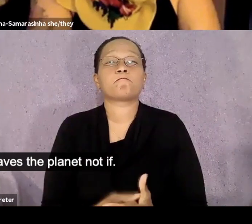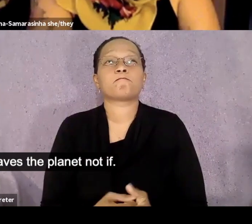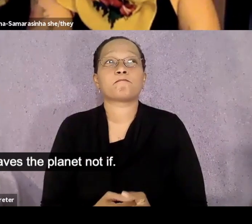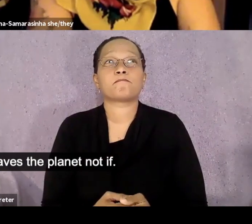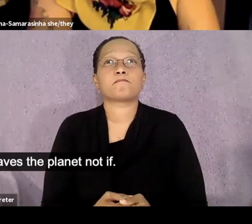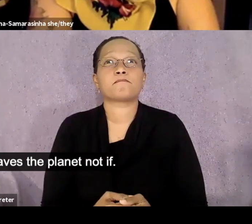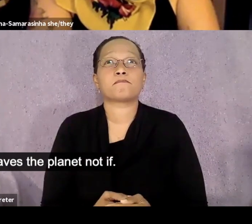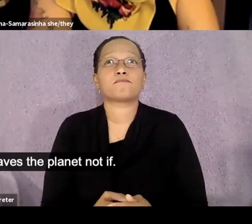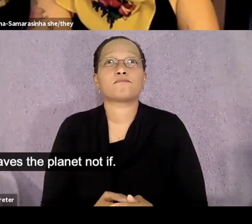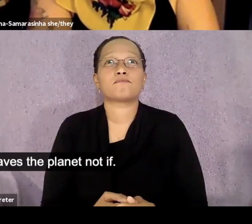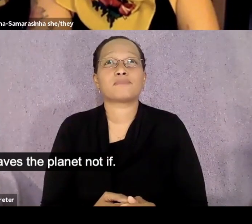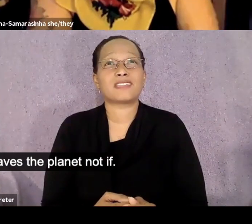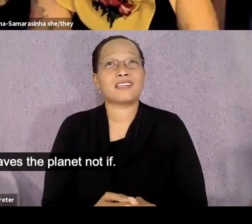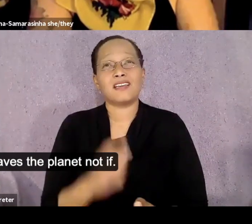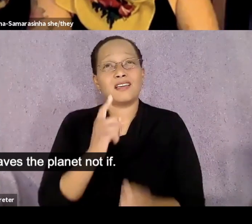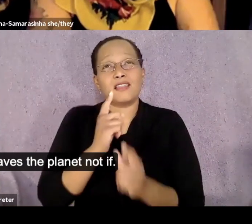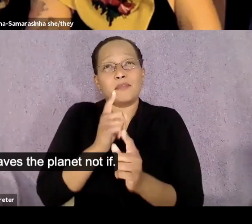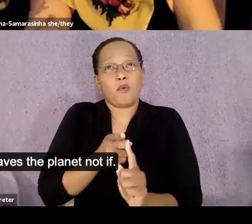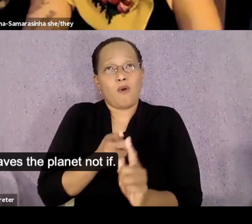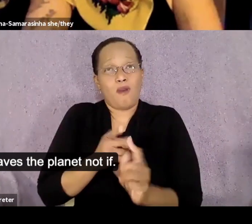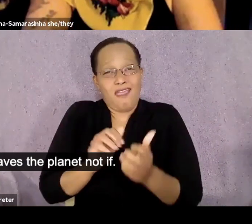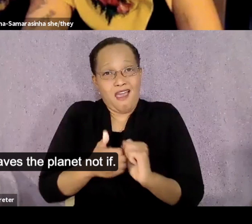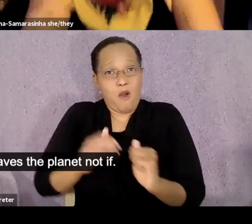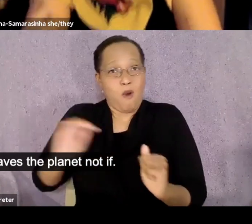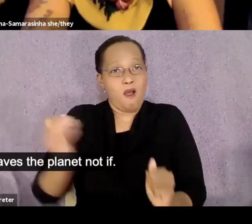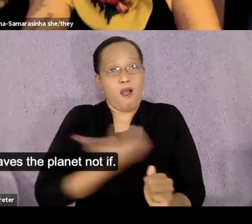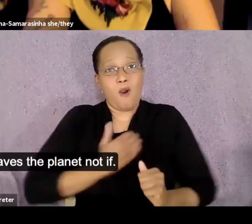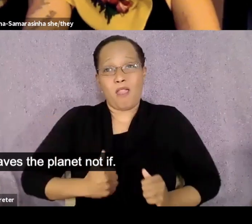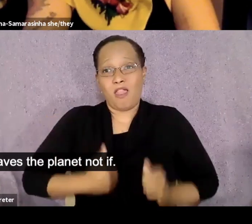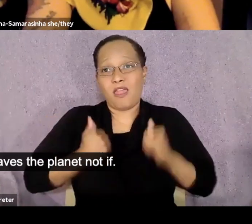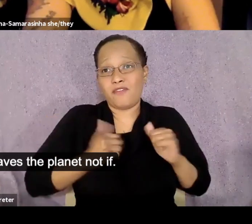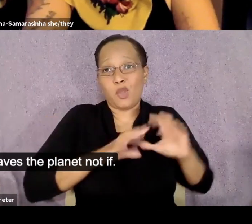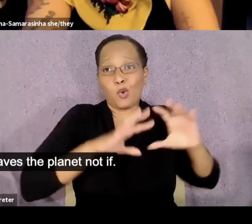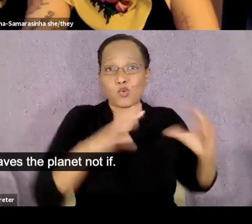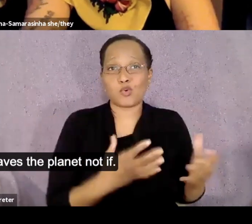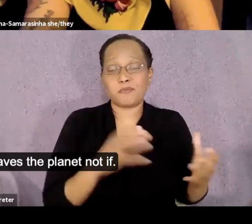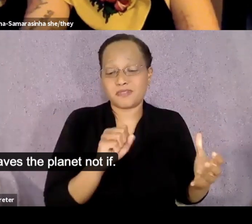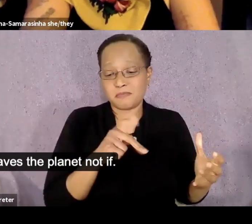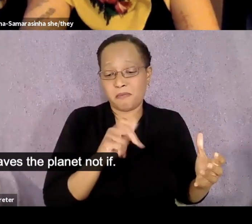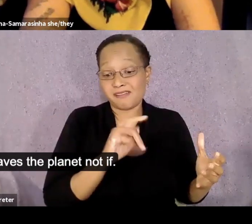how our species leaves the planet, not if.